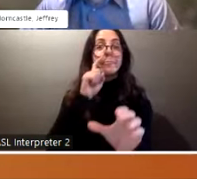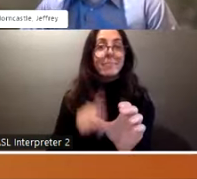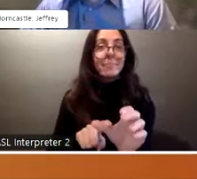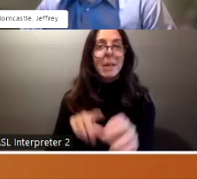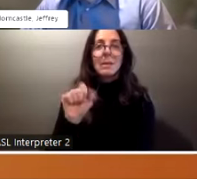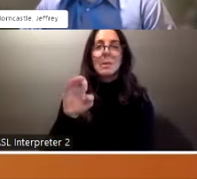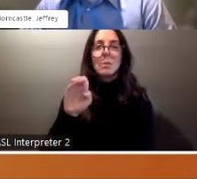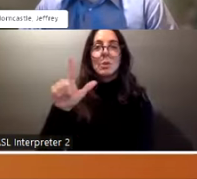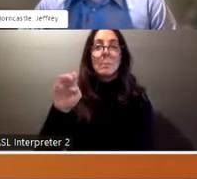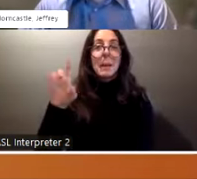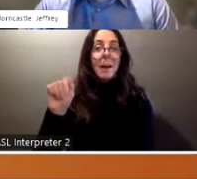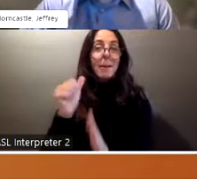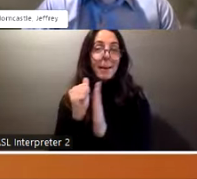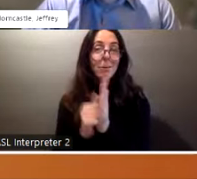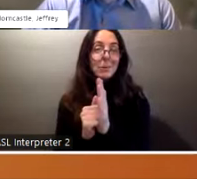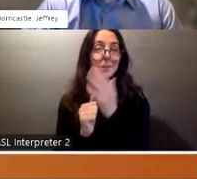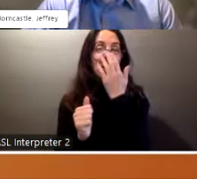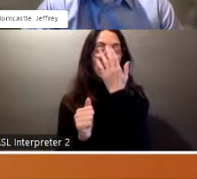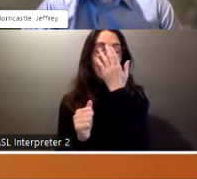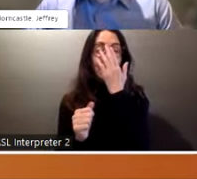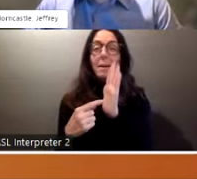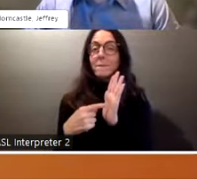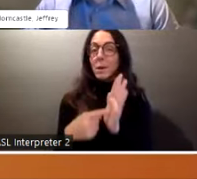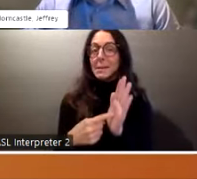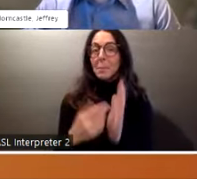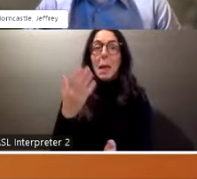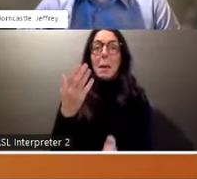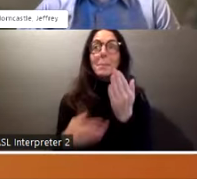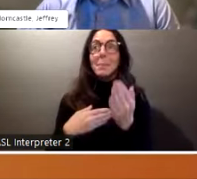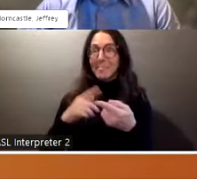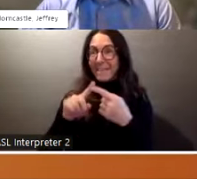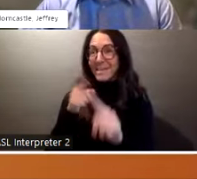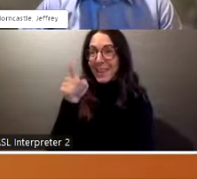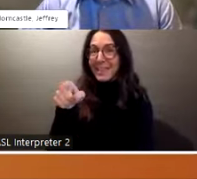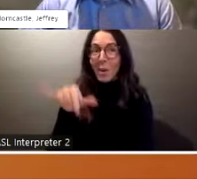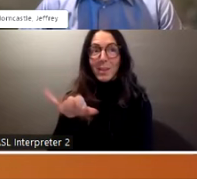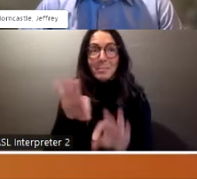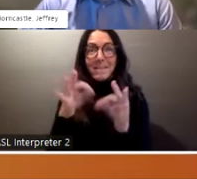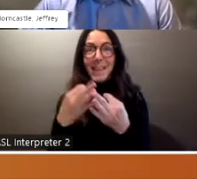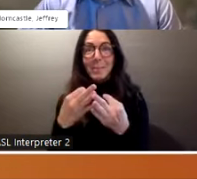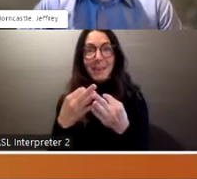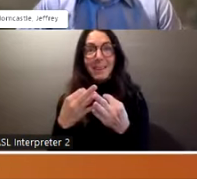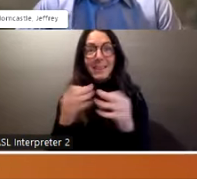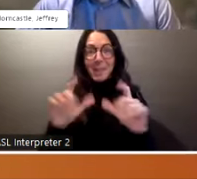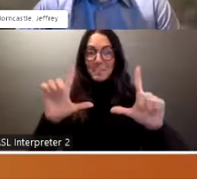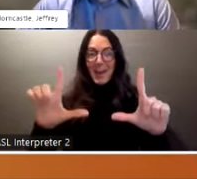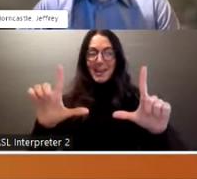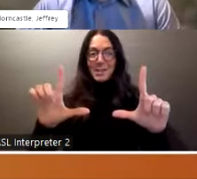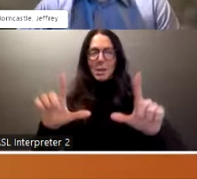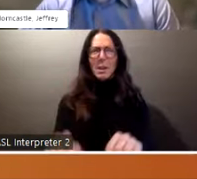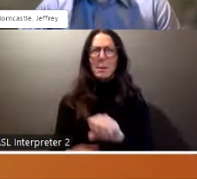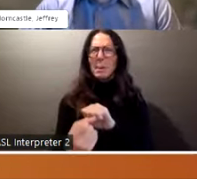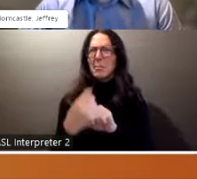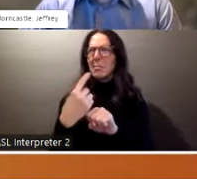at accounts that you think maybe your friends or family members, but you might be getting a strange